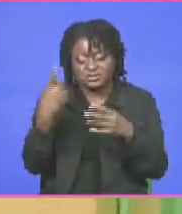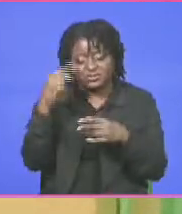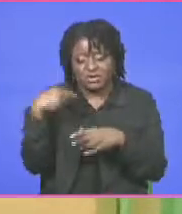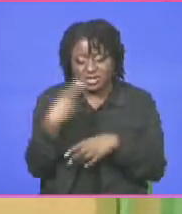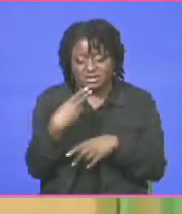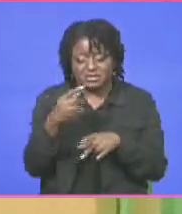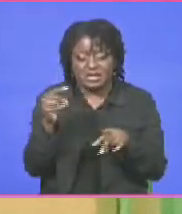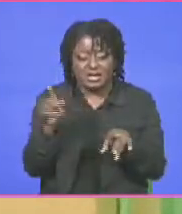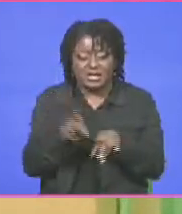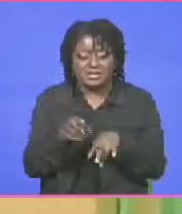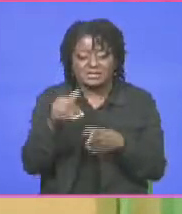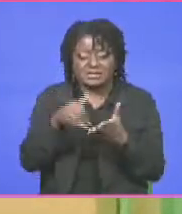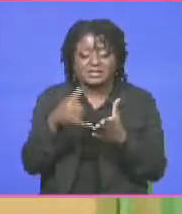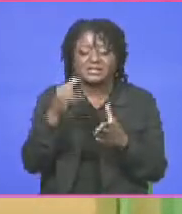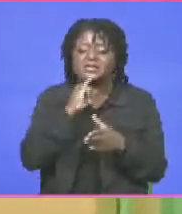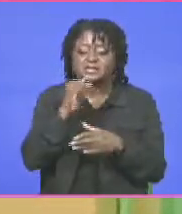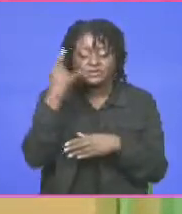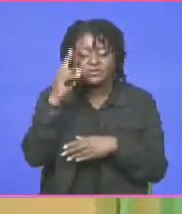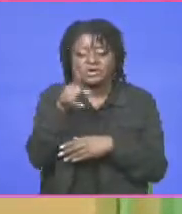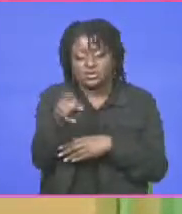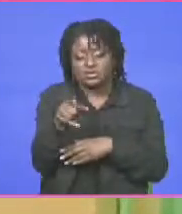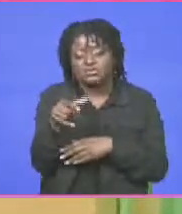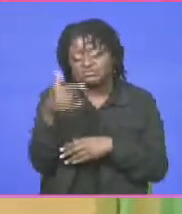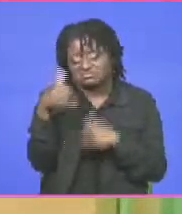for you.